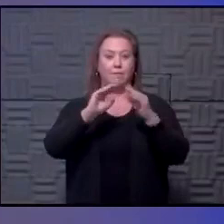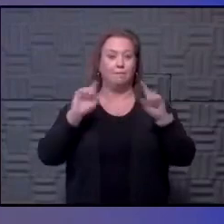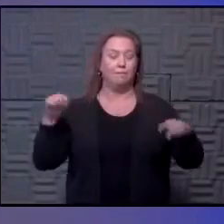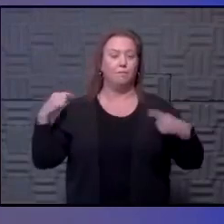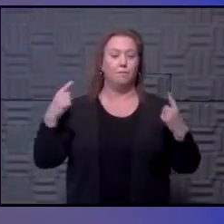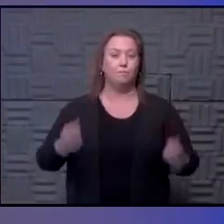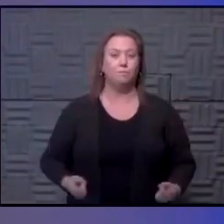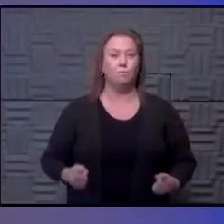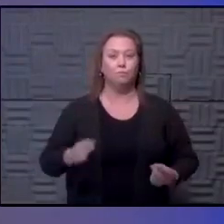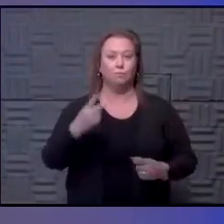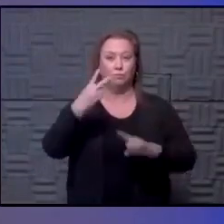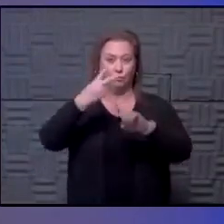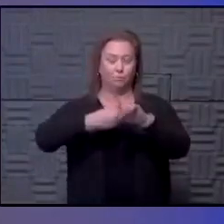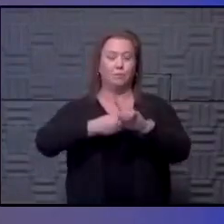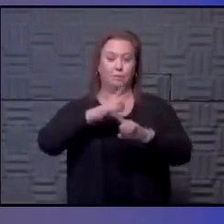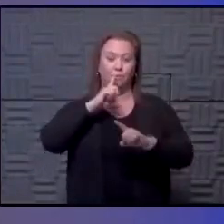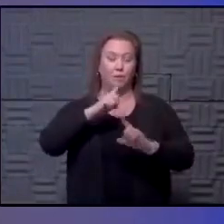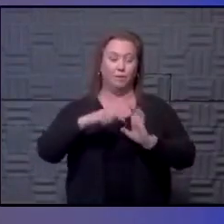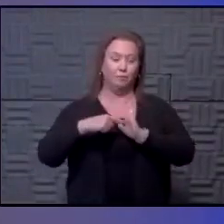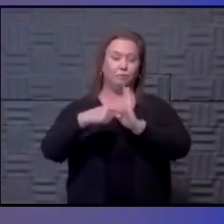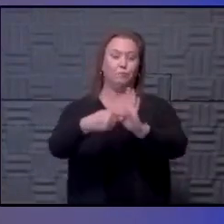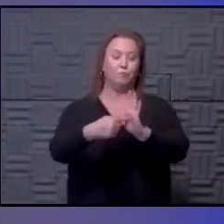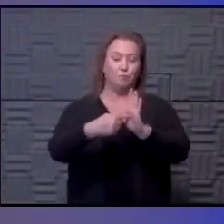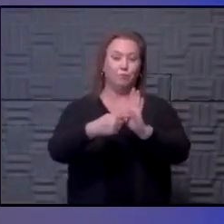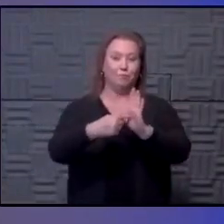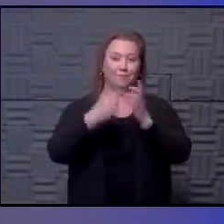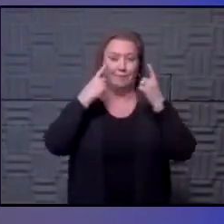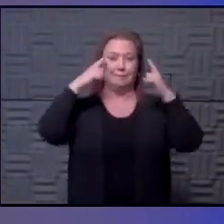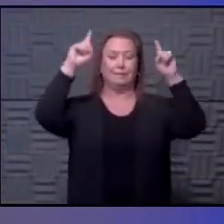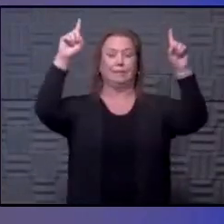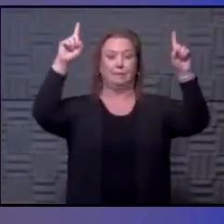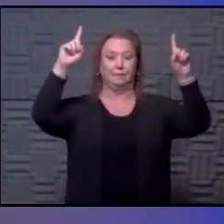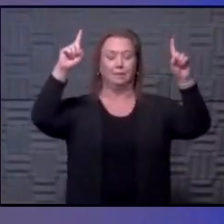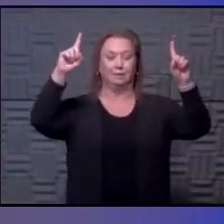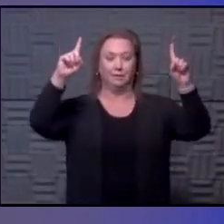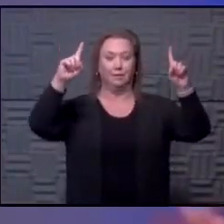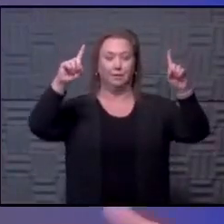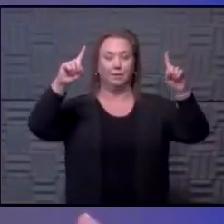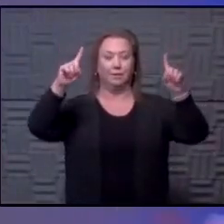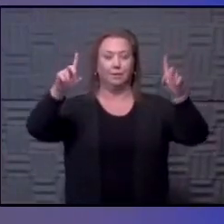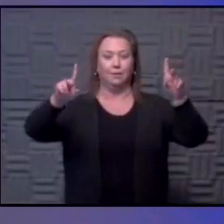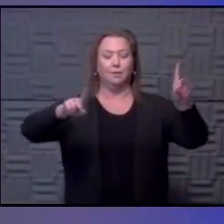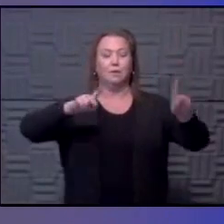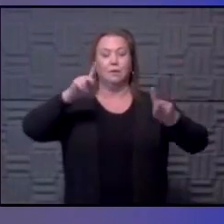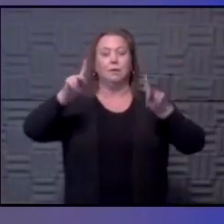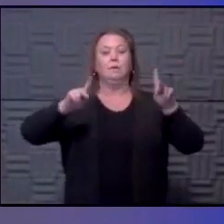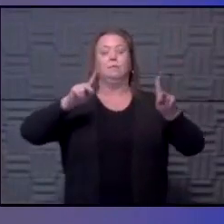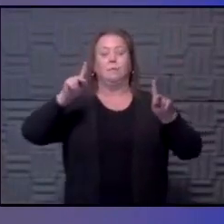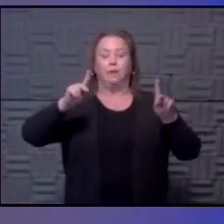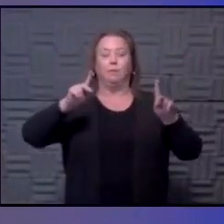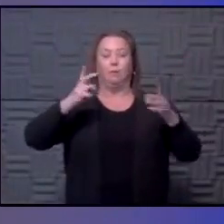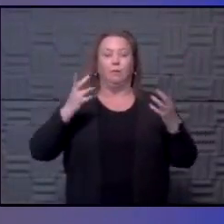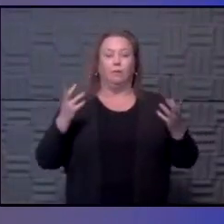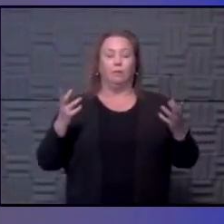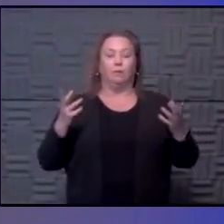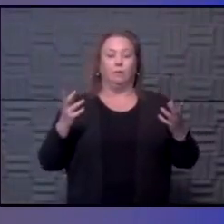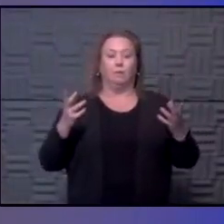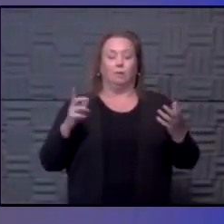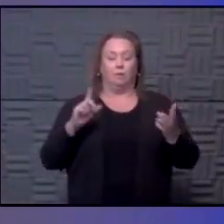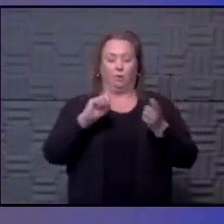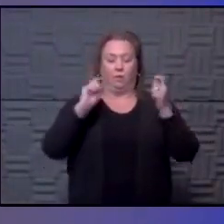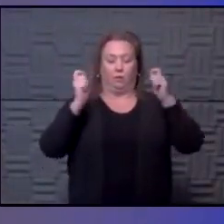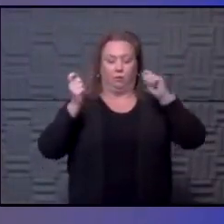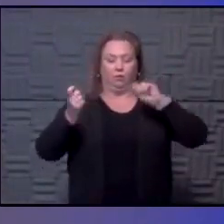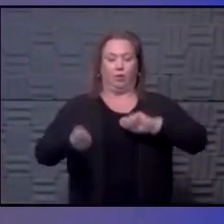last 2 months have really demonstrated some success. So I think folks will get on, but with every change, you're